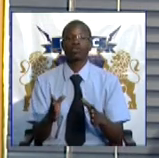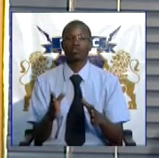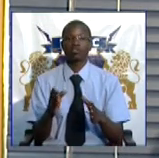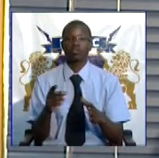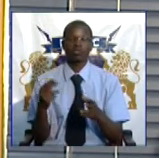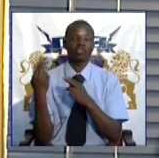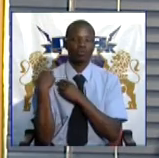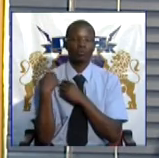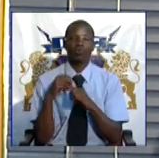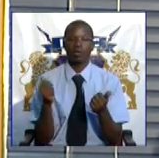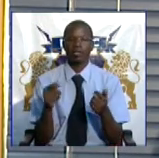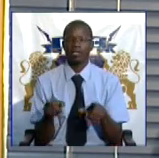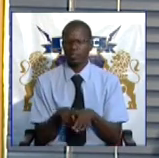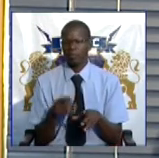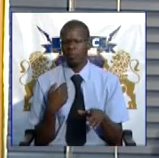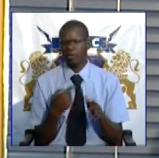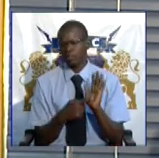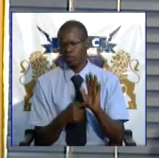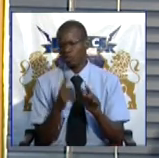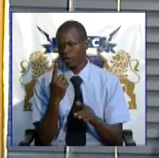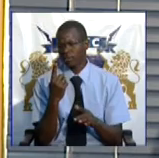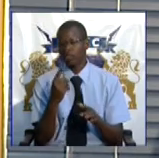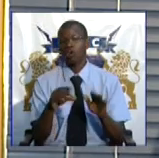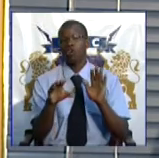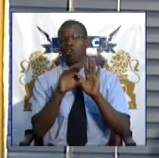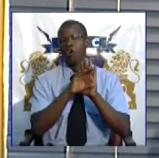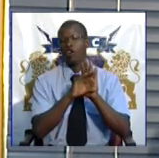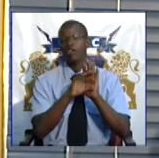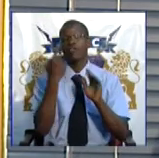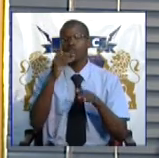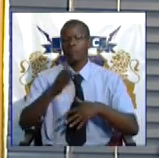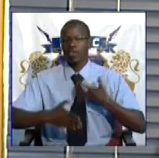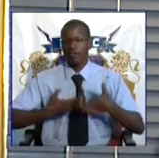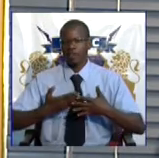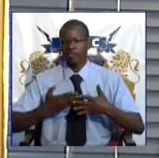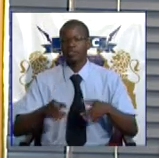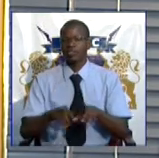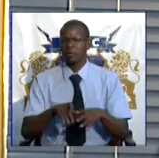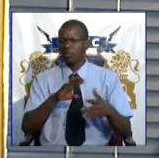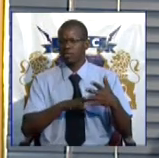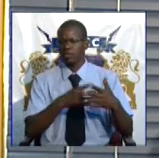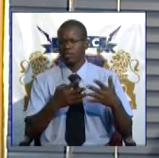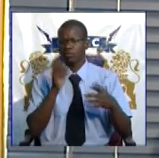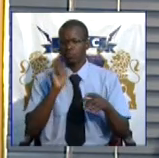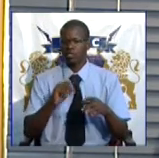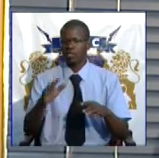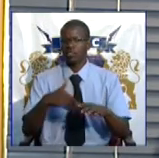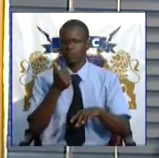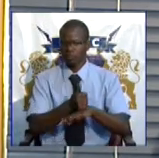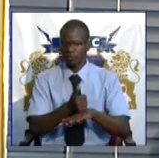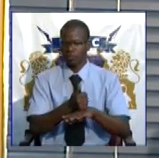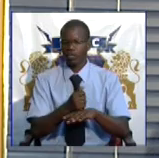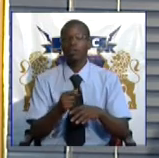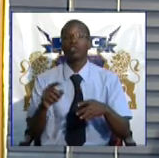a good example. The infrastructure must also establish a supervisory function to